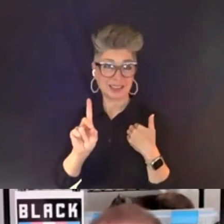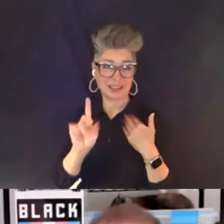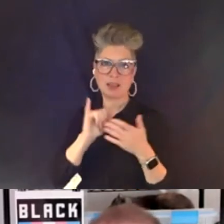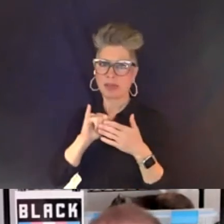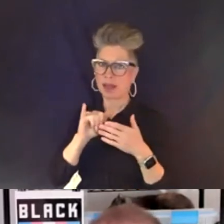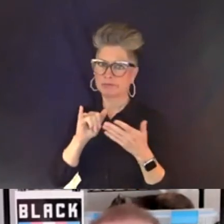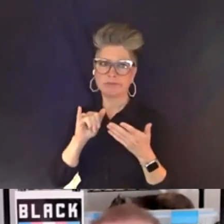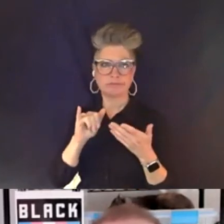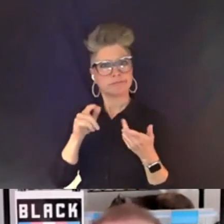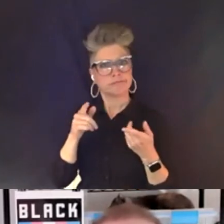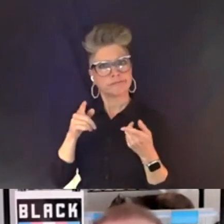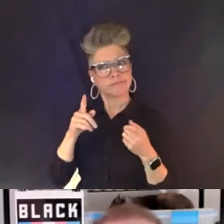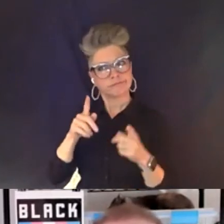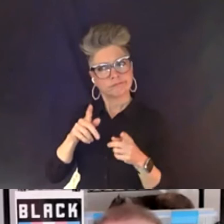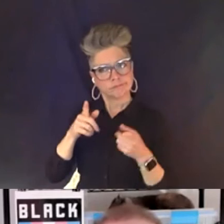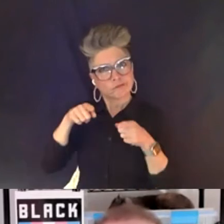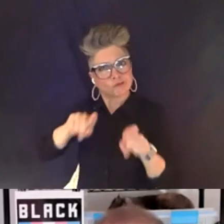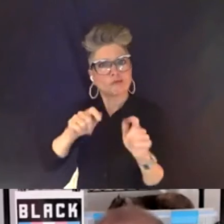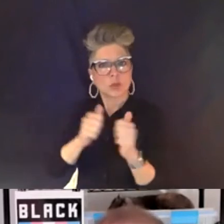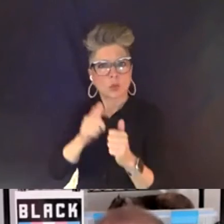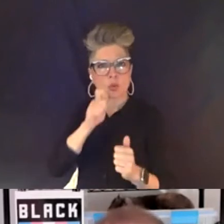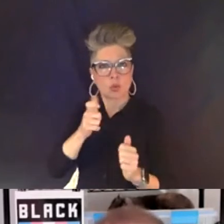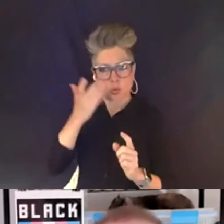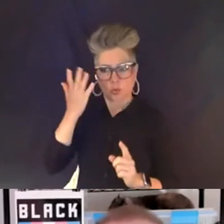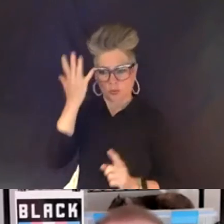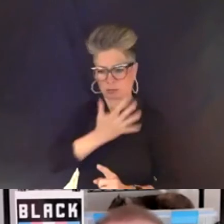they're at, or that it's just